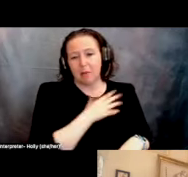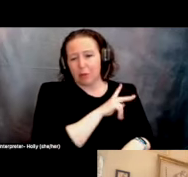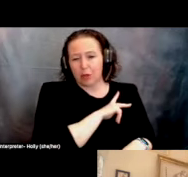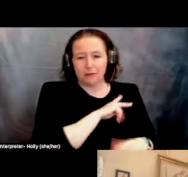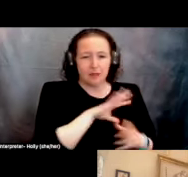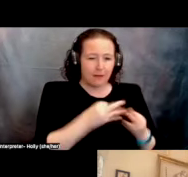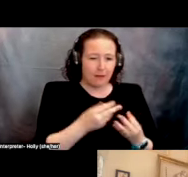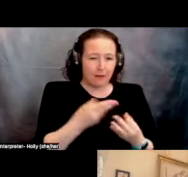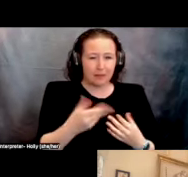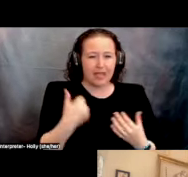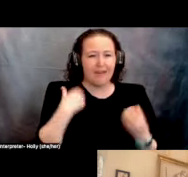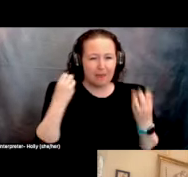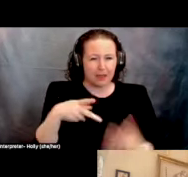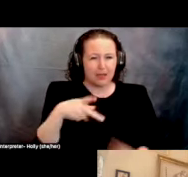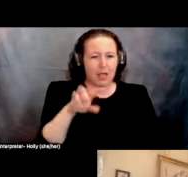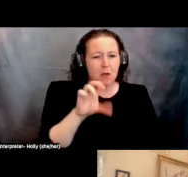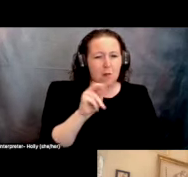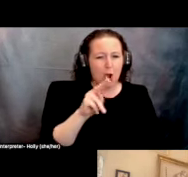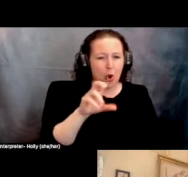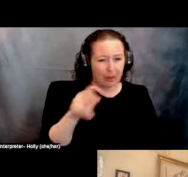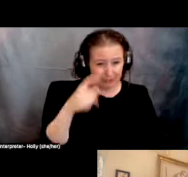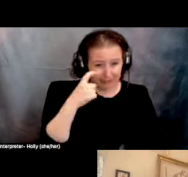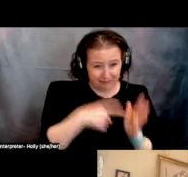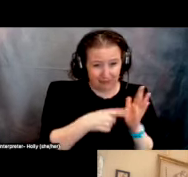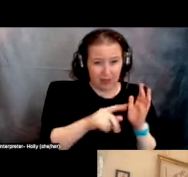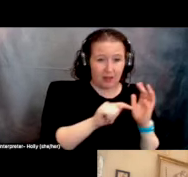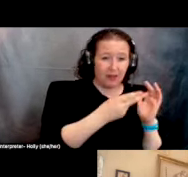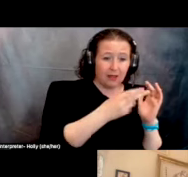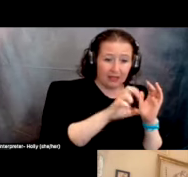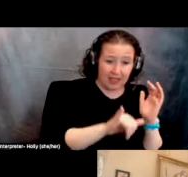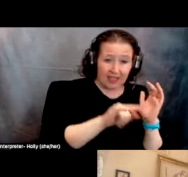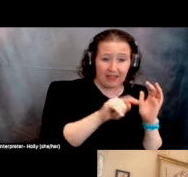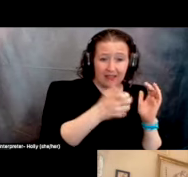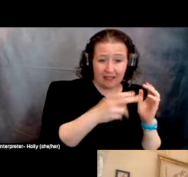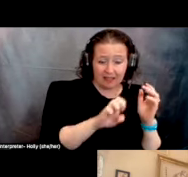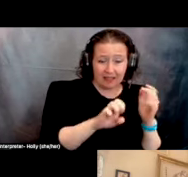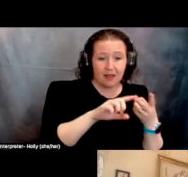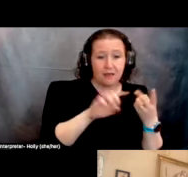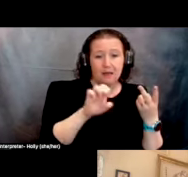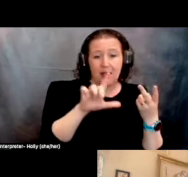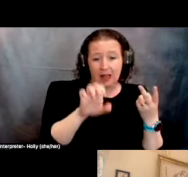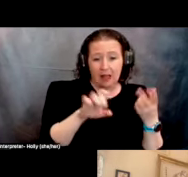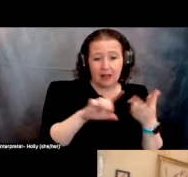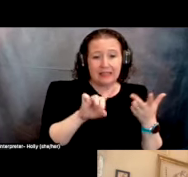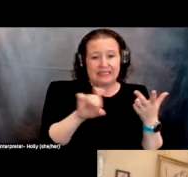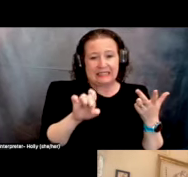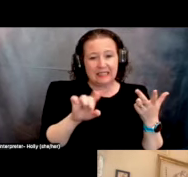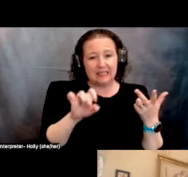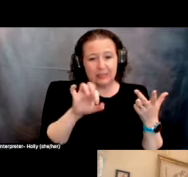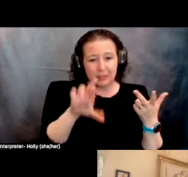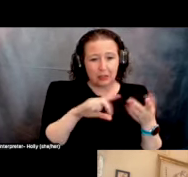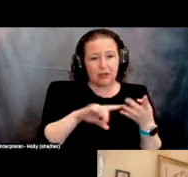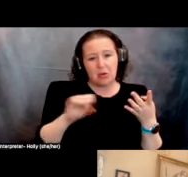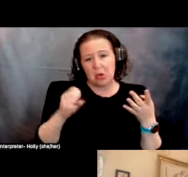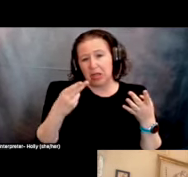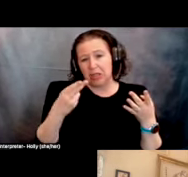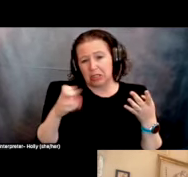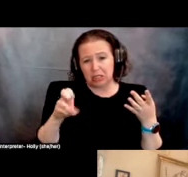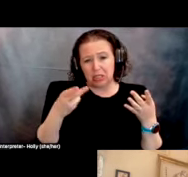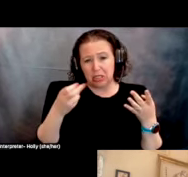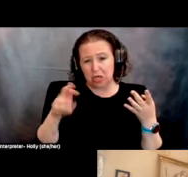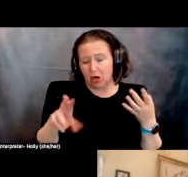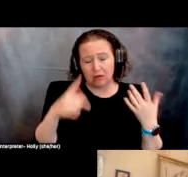many pronouns, as you noticed, they, them, L, Z, Zer, which are neo-pronouns, or she, her. So you have lots to choose